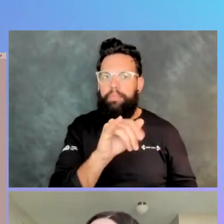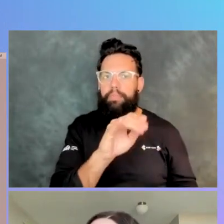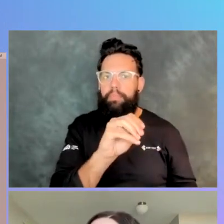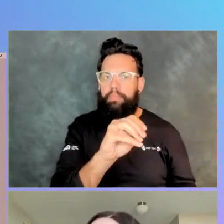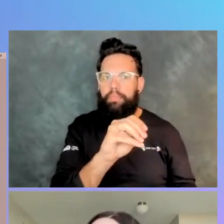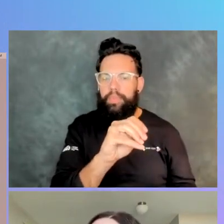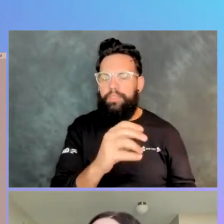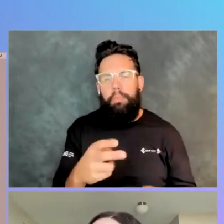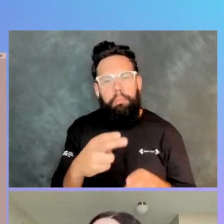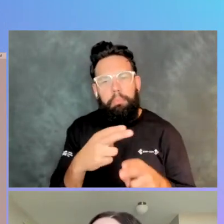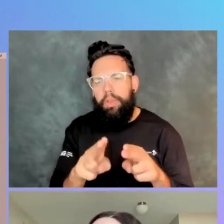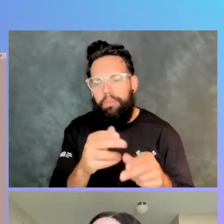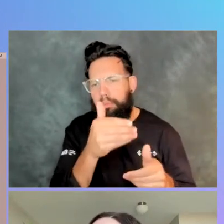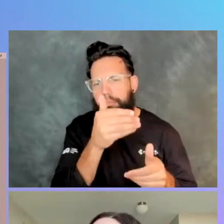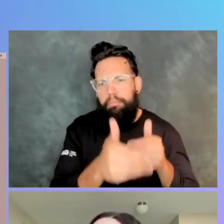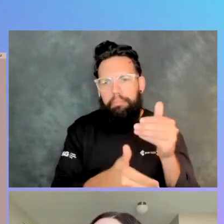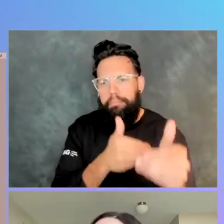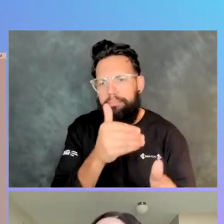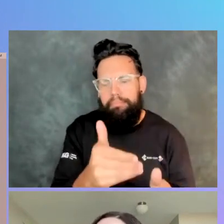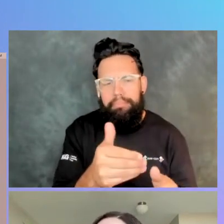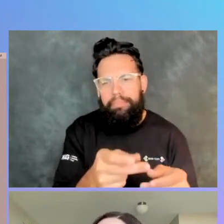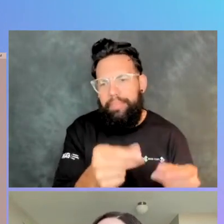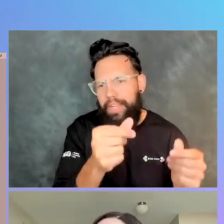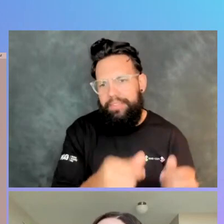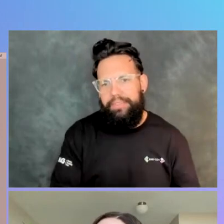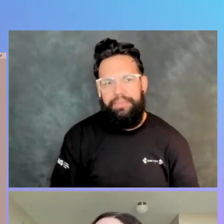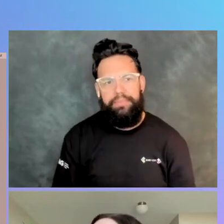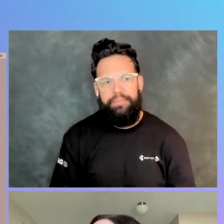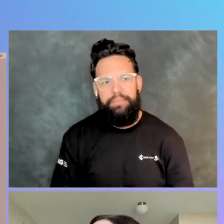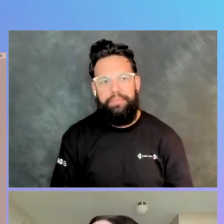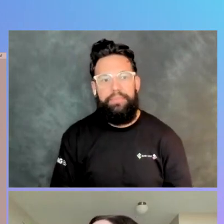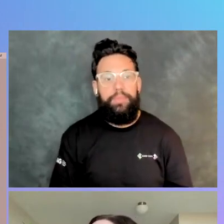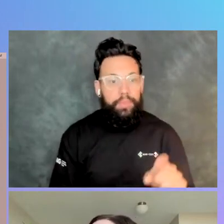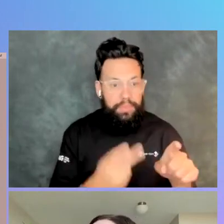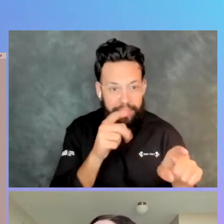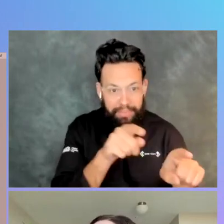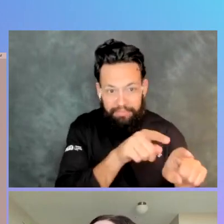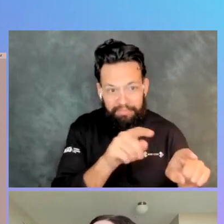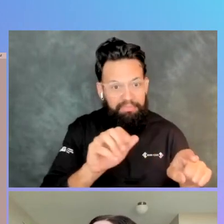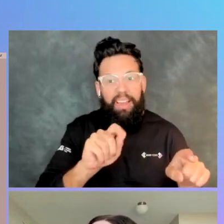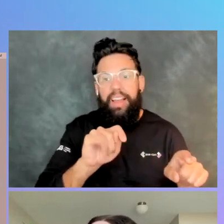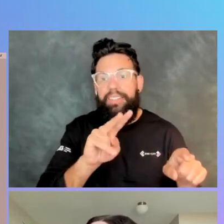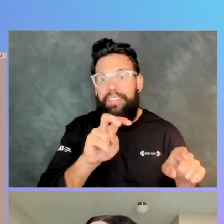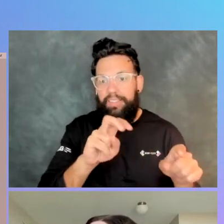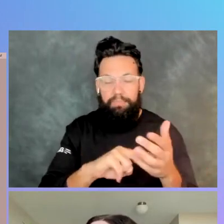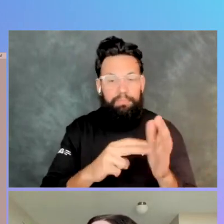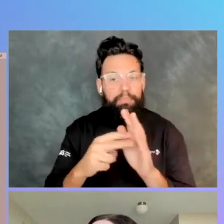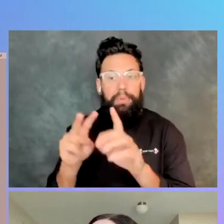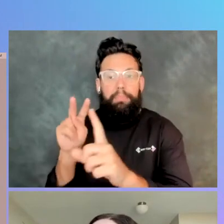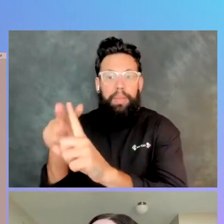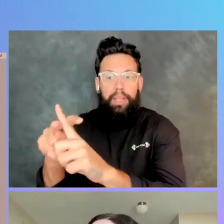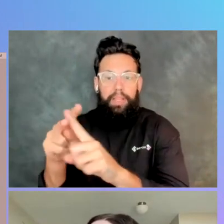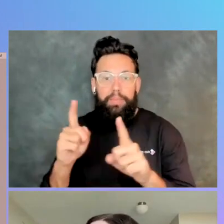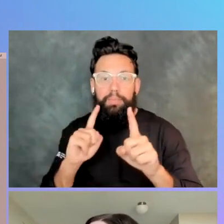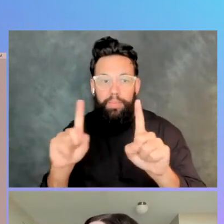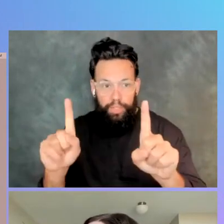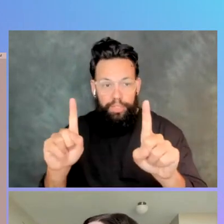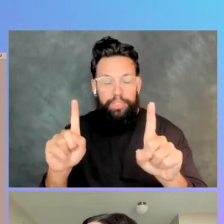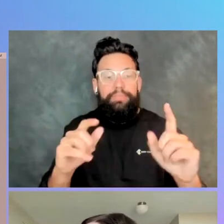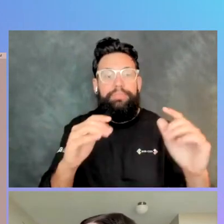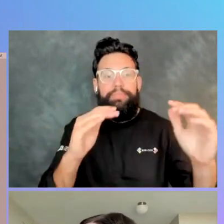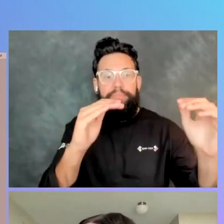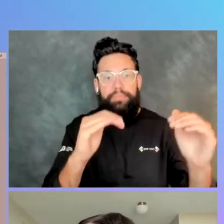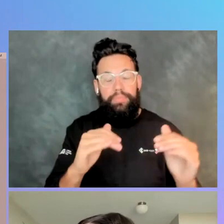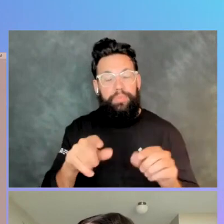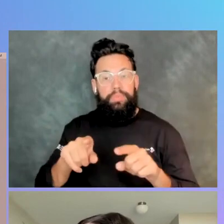go through this. But you can see here our plugin is active. And then what we do within our Appium test itself, in order to